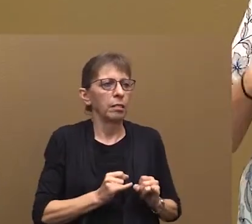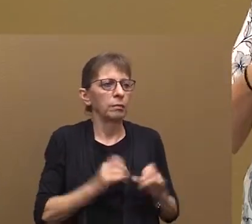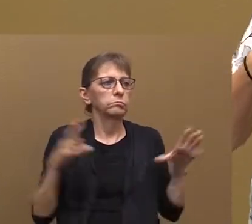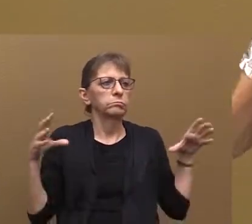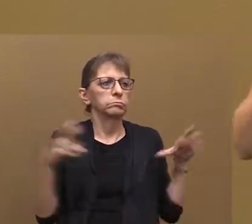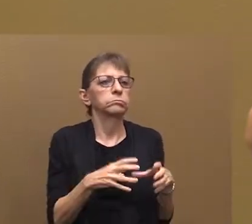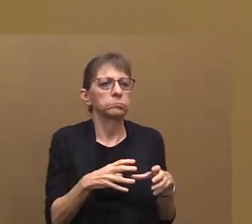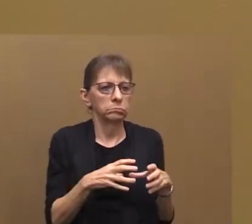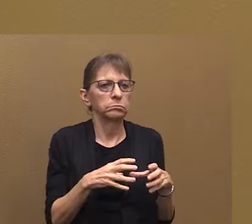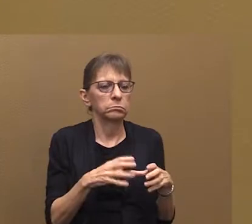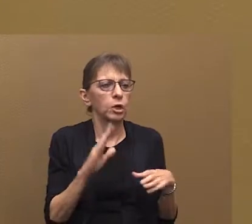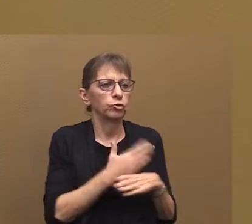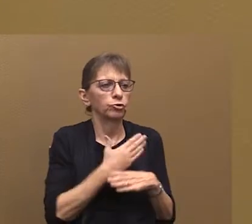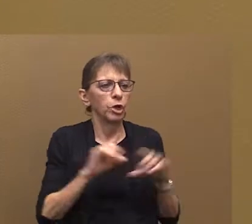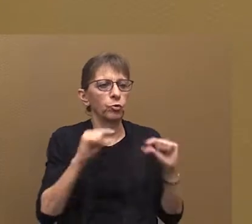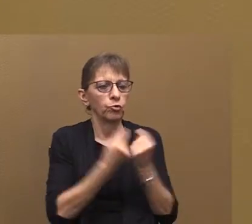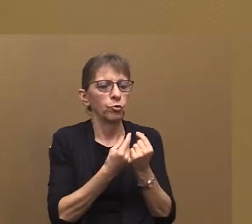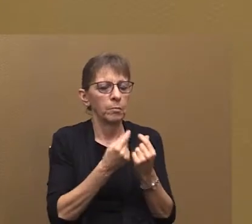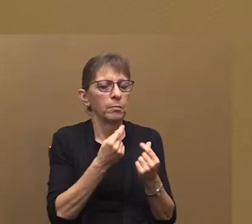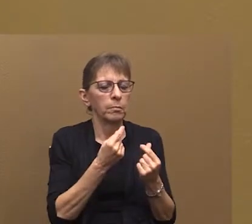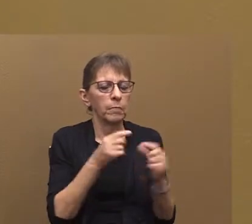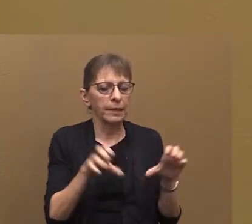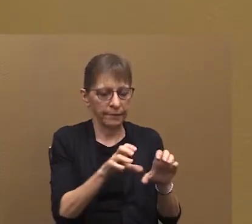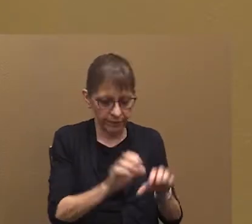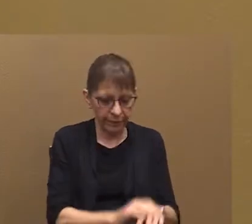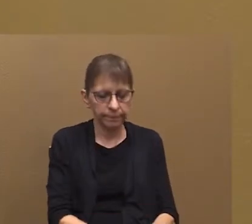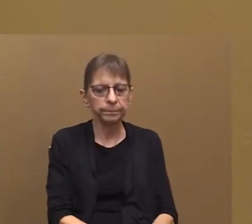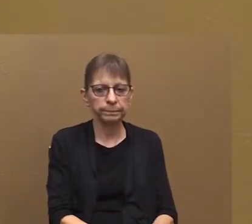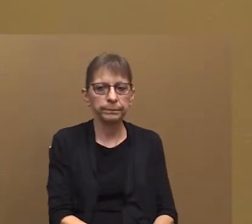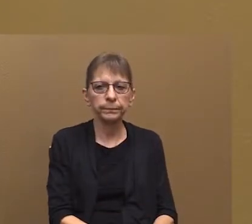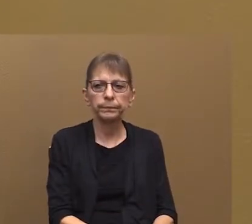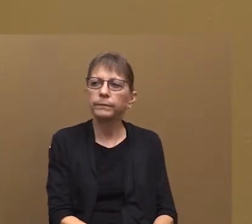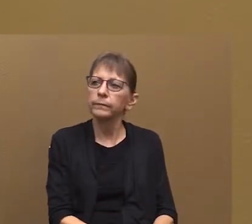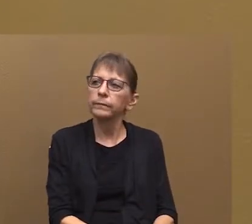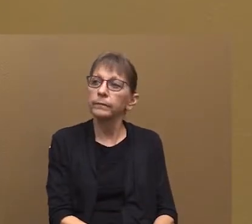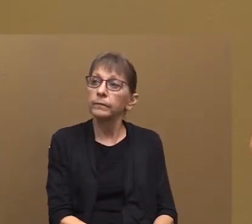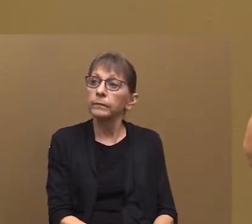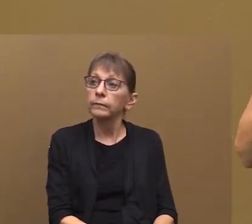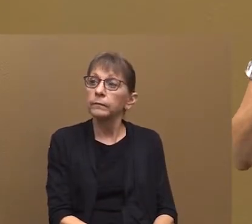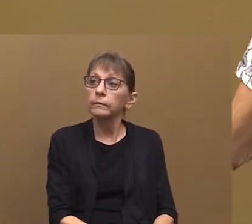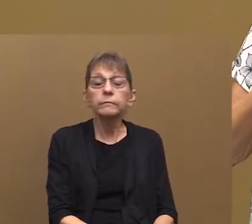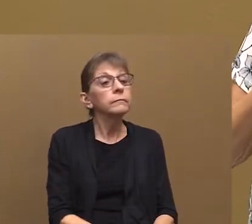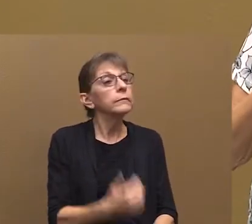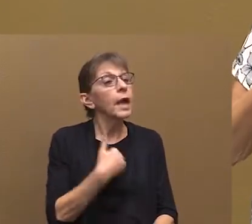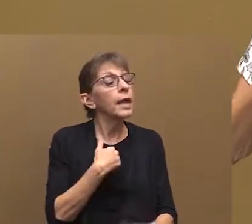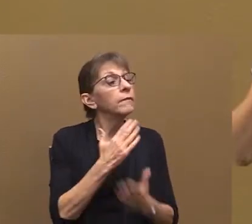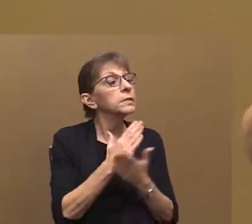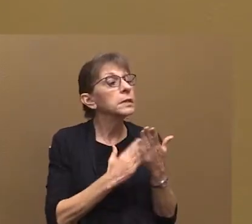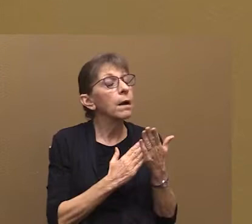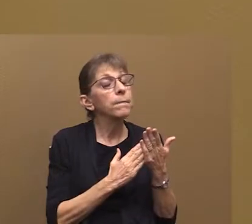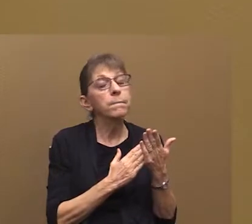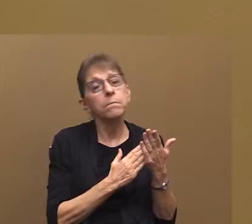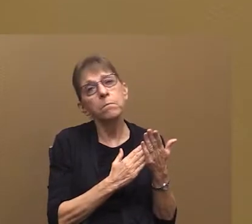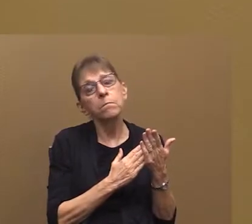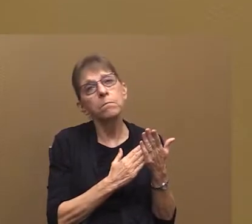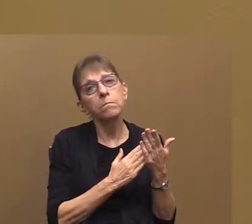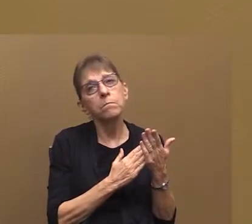activity, but to do this as a shared group activity. And I have